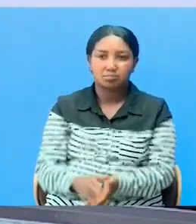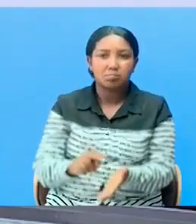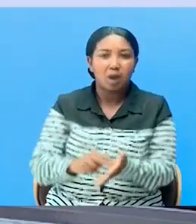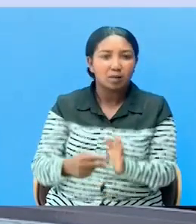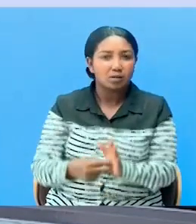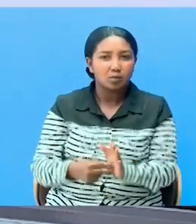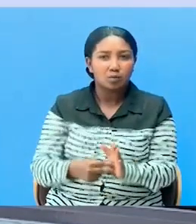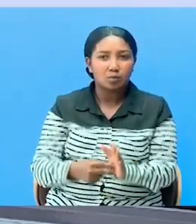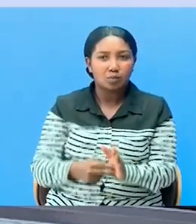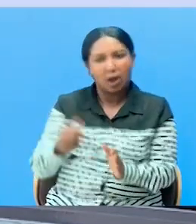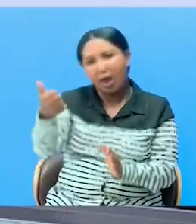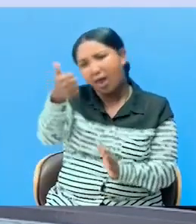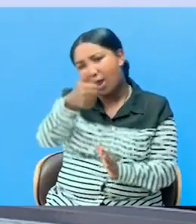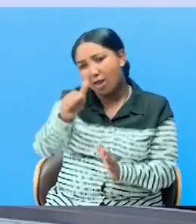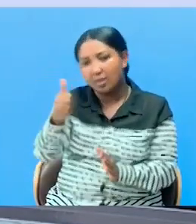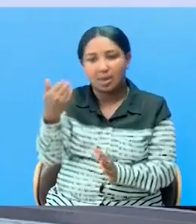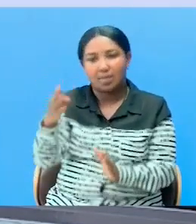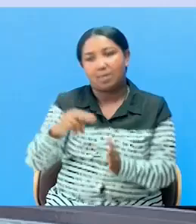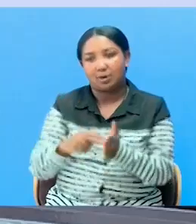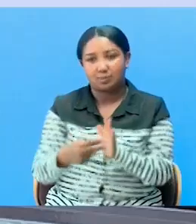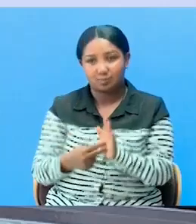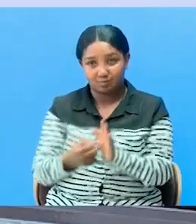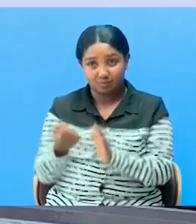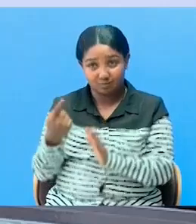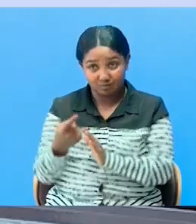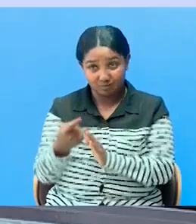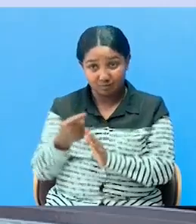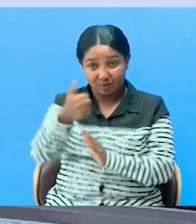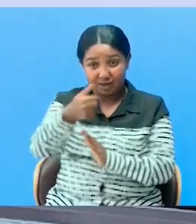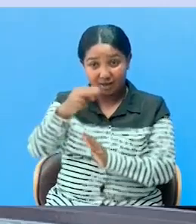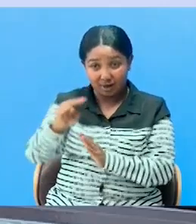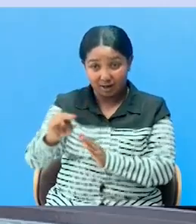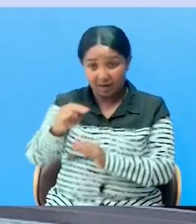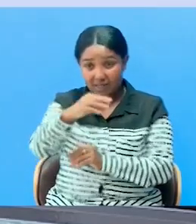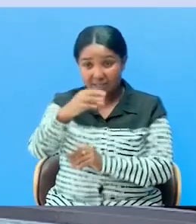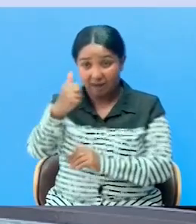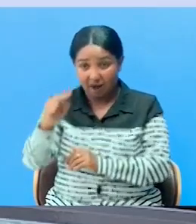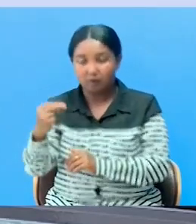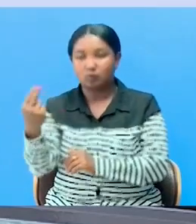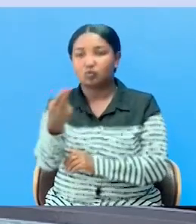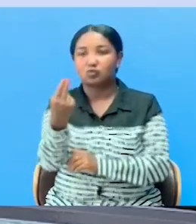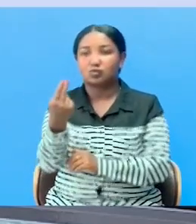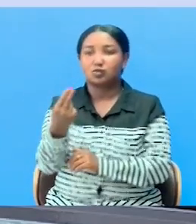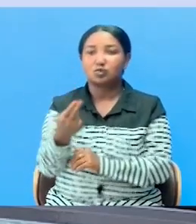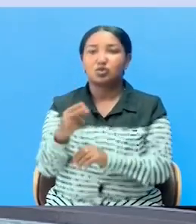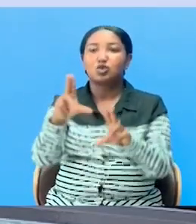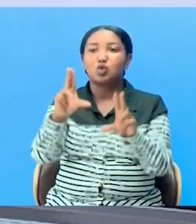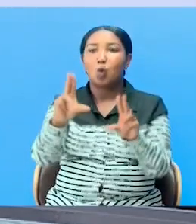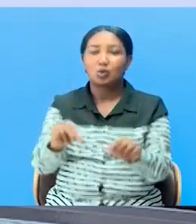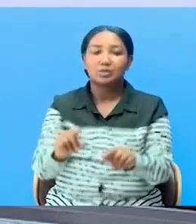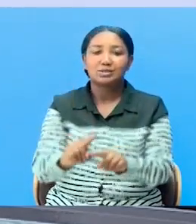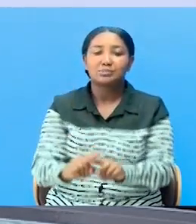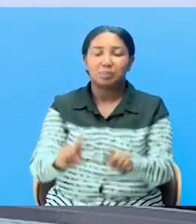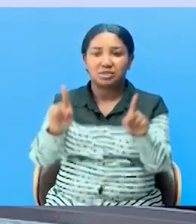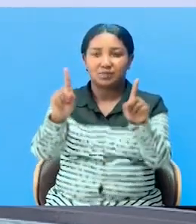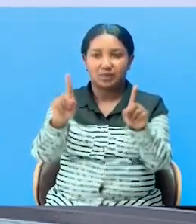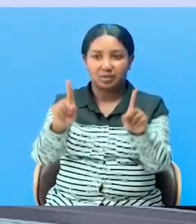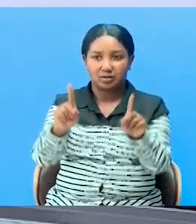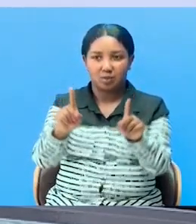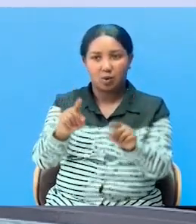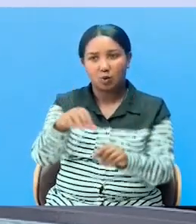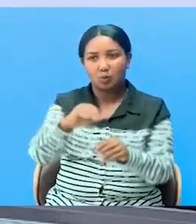that with any pen. So indefinite article a and an is used with not specific, or it's go